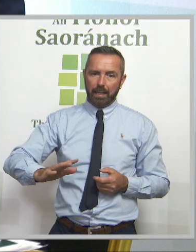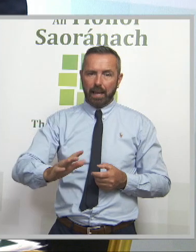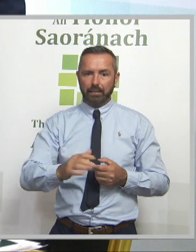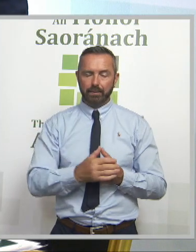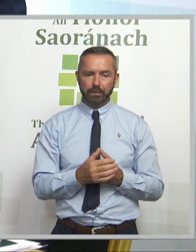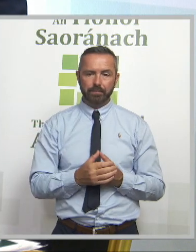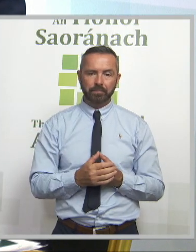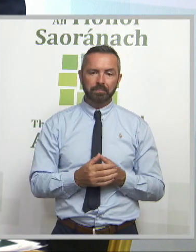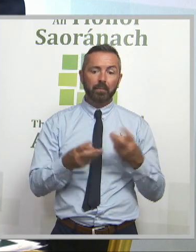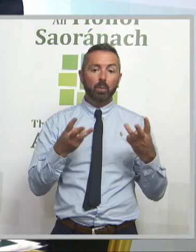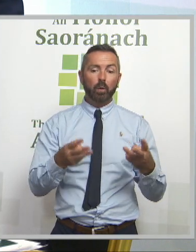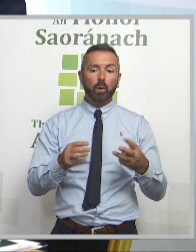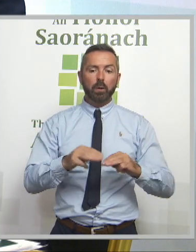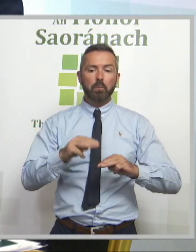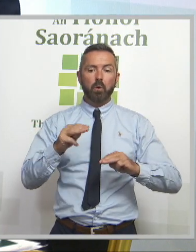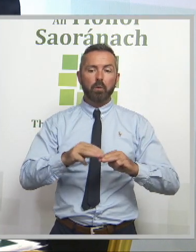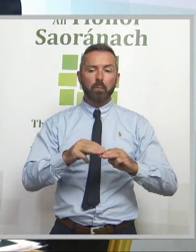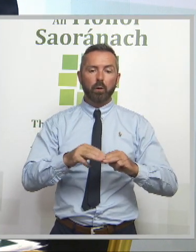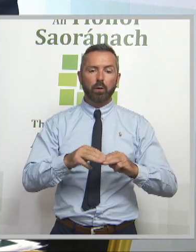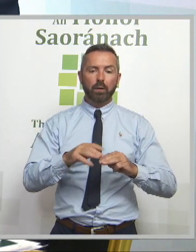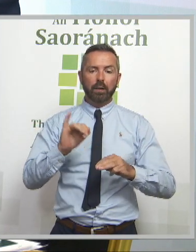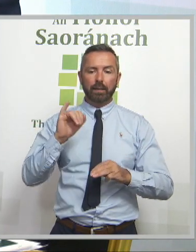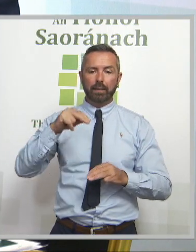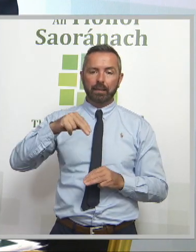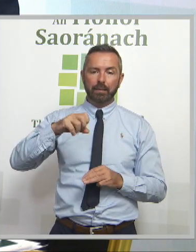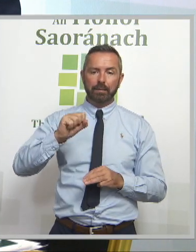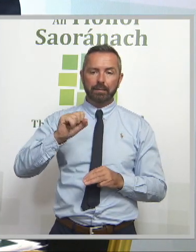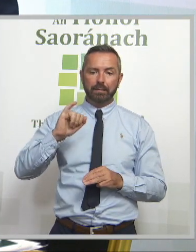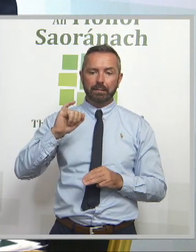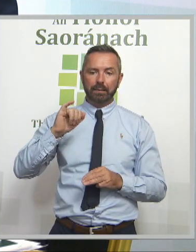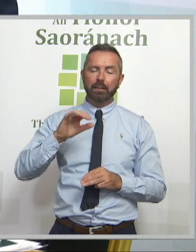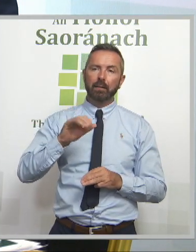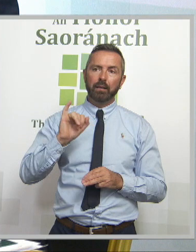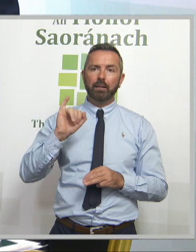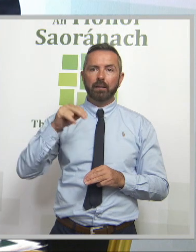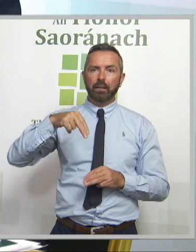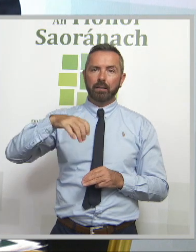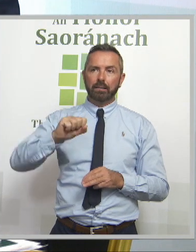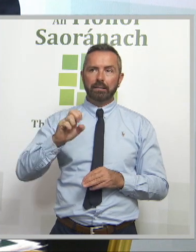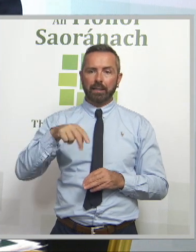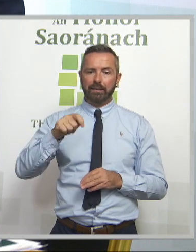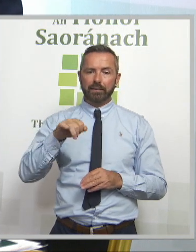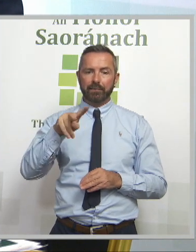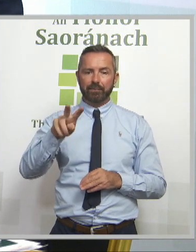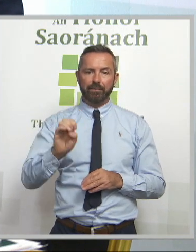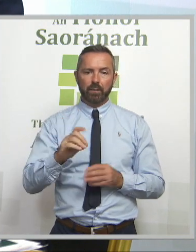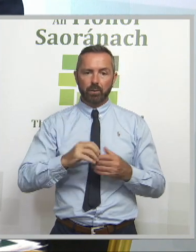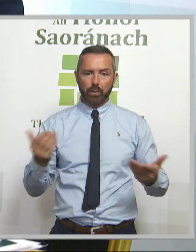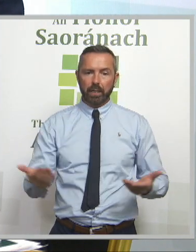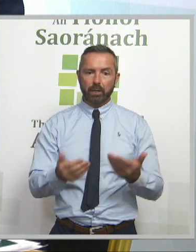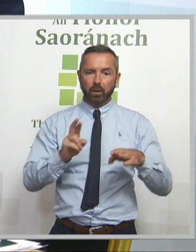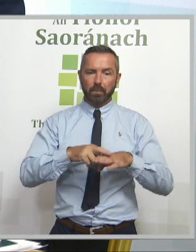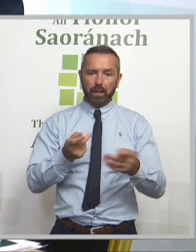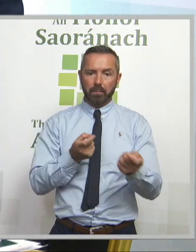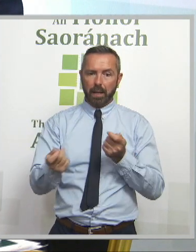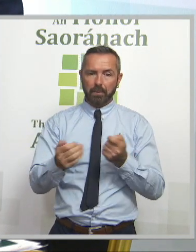get incentives provided in that way through the CAP strategic plan, through life projects, through incentives to encourage better management of the land.